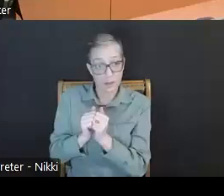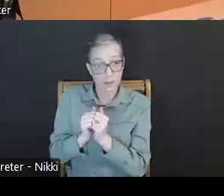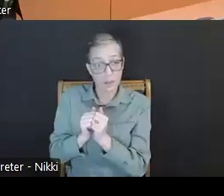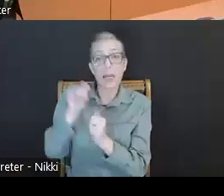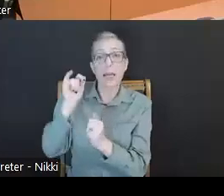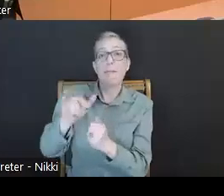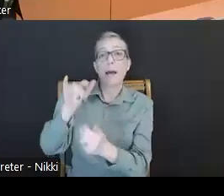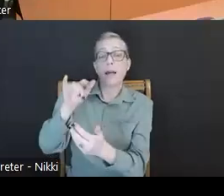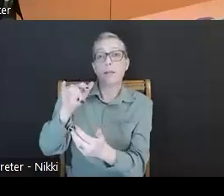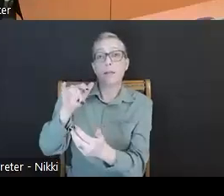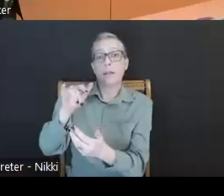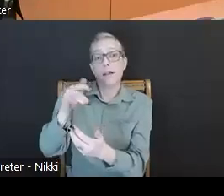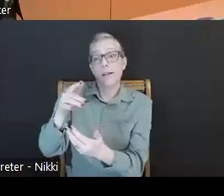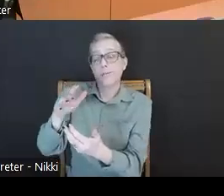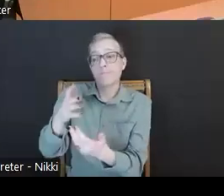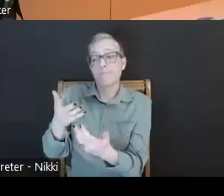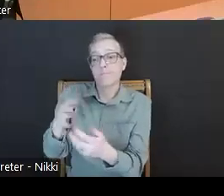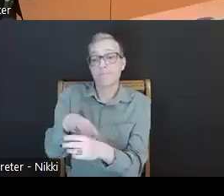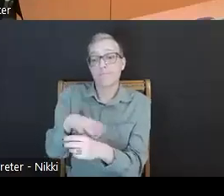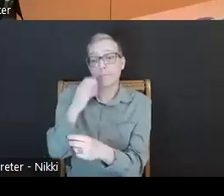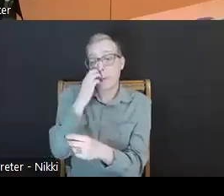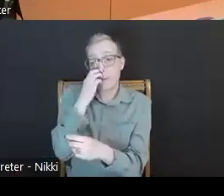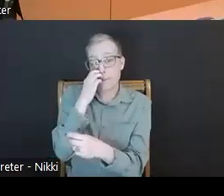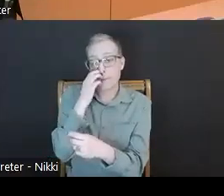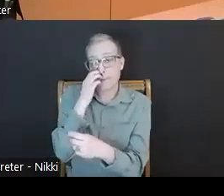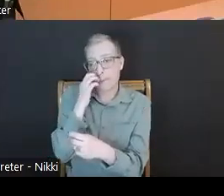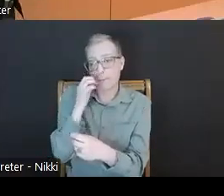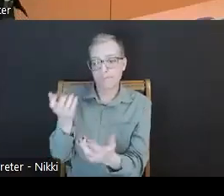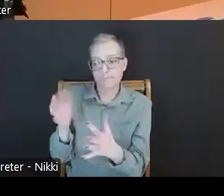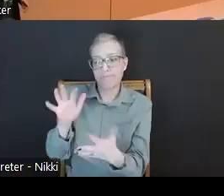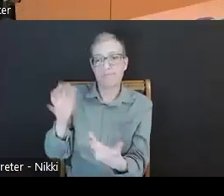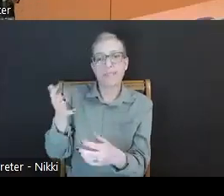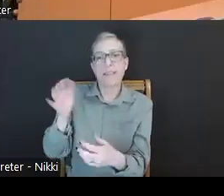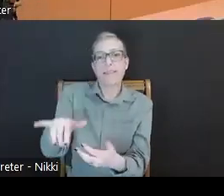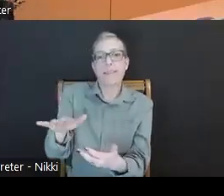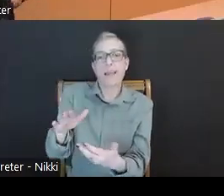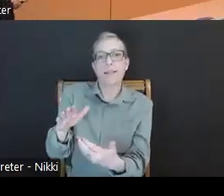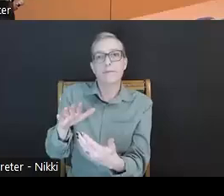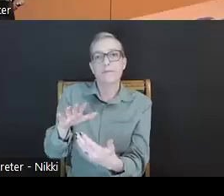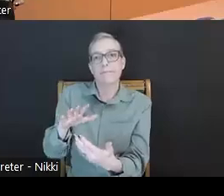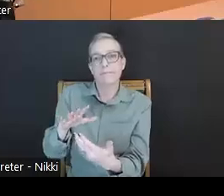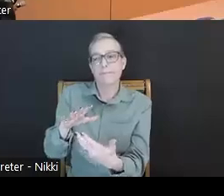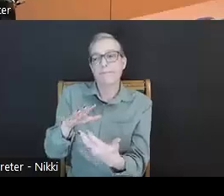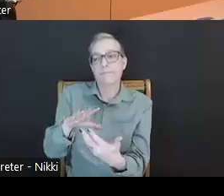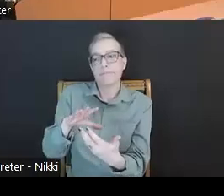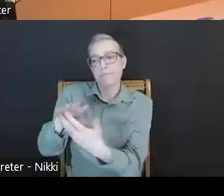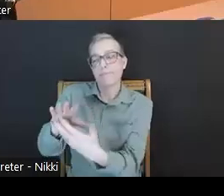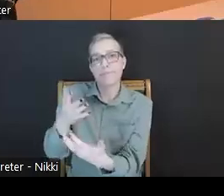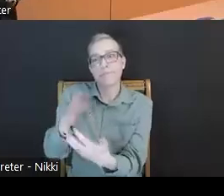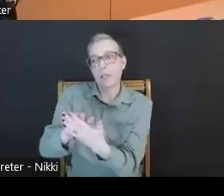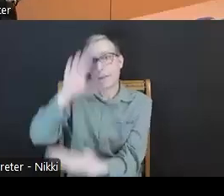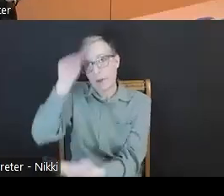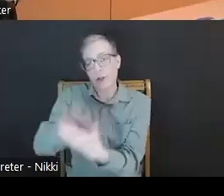muddied. And so one of the things that interpreters also need is a clear understanding